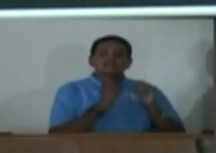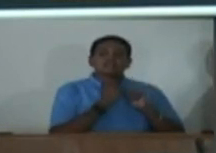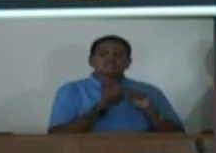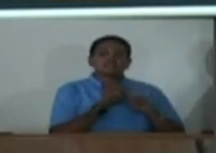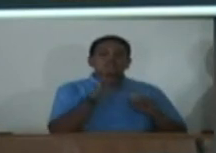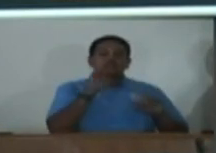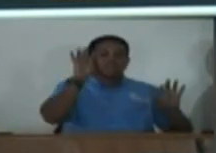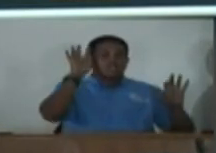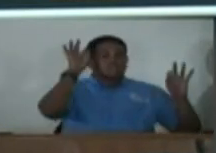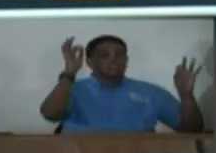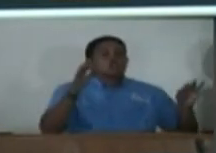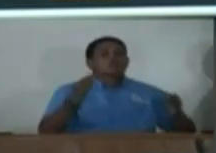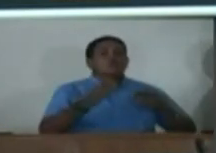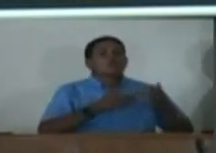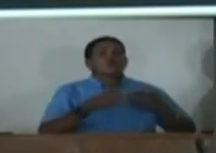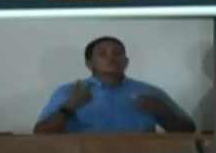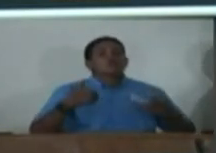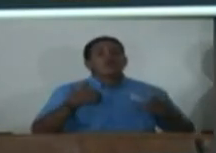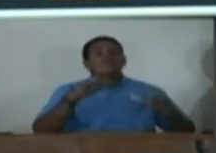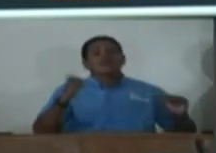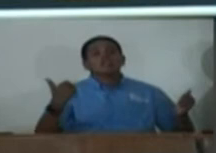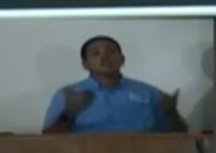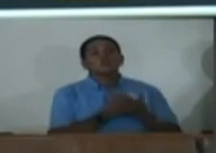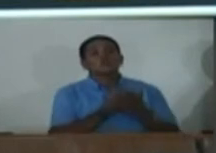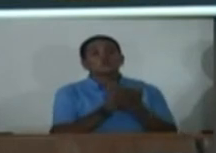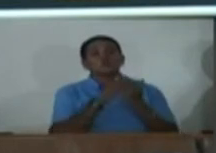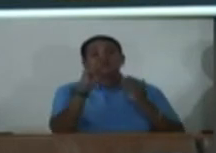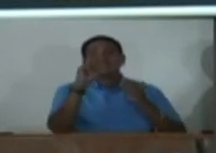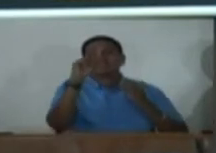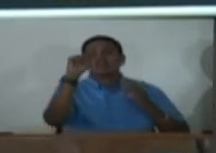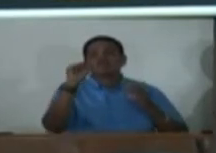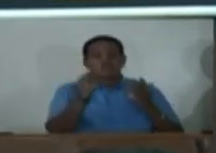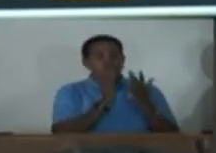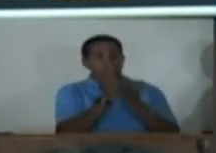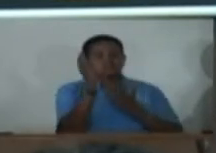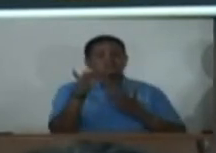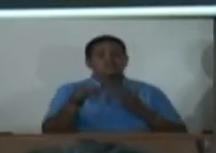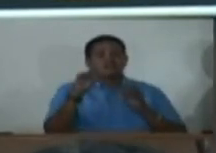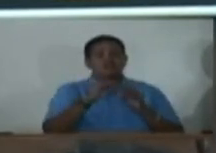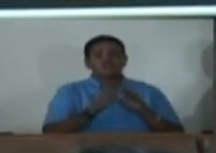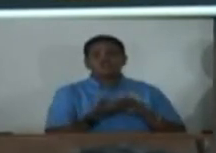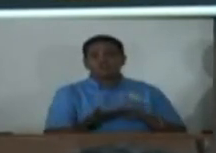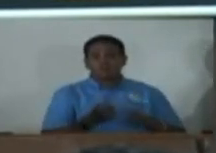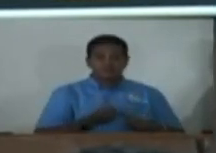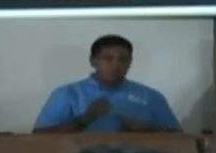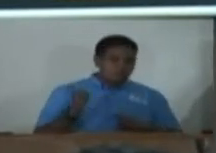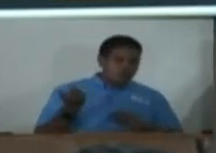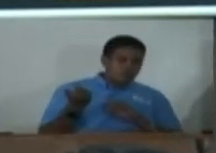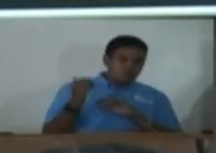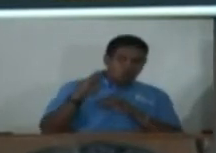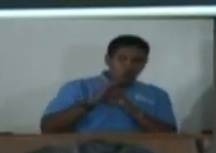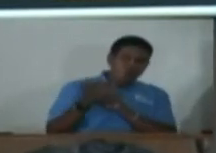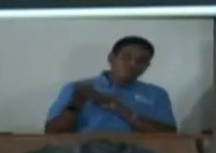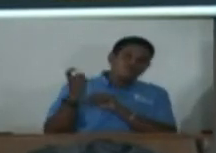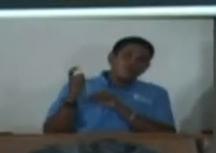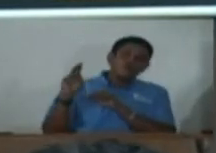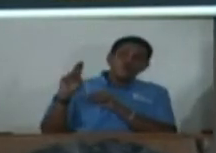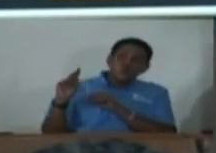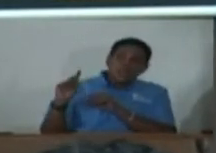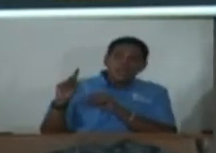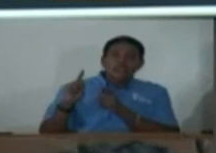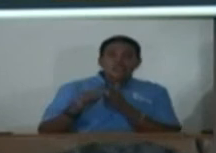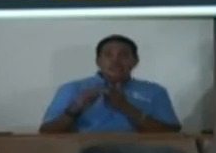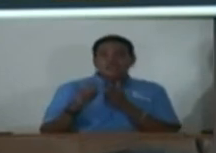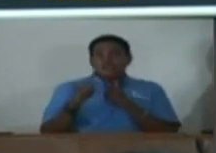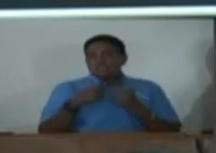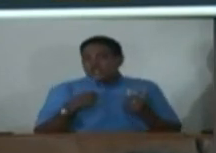whether we have any new variants that have been discovered in the country apart from the UK variant. And